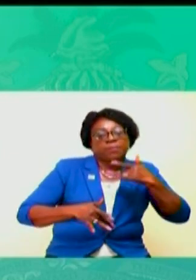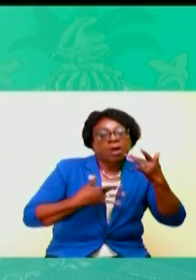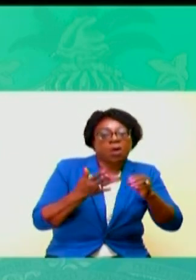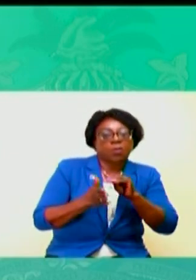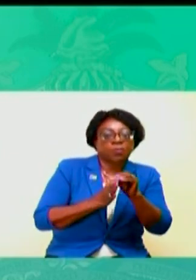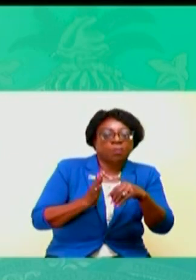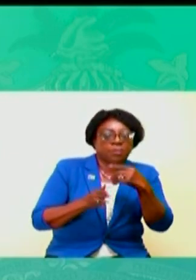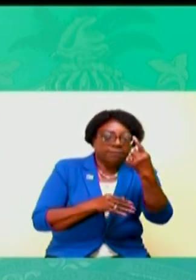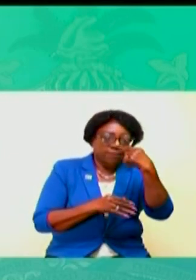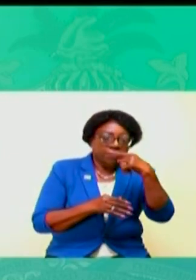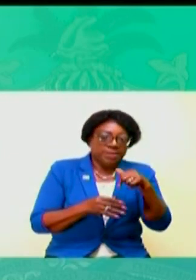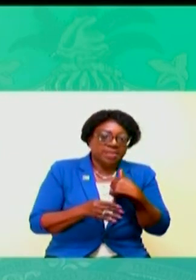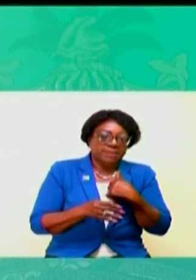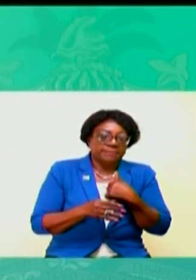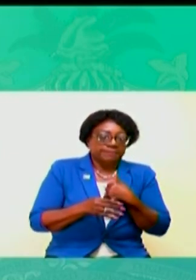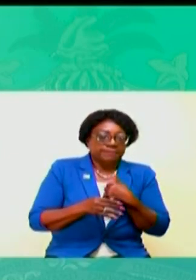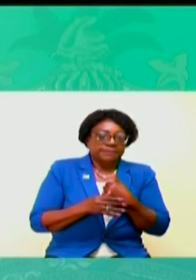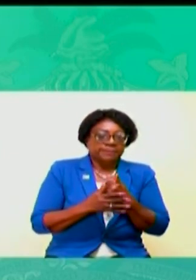Deputy Speaker.